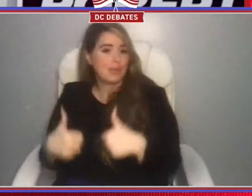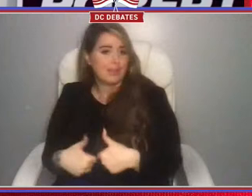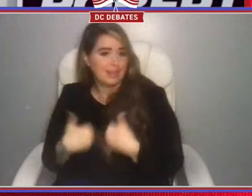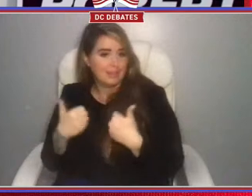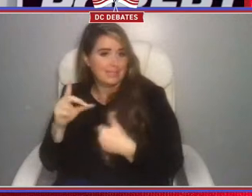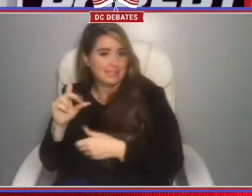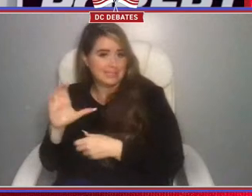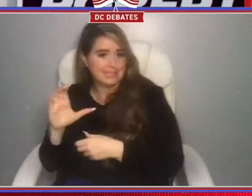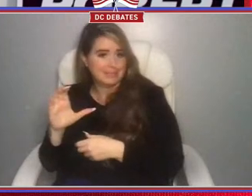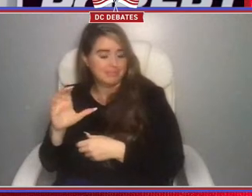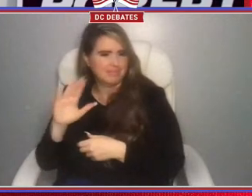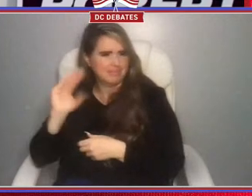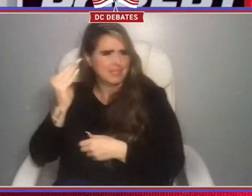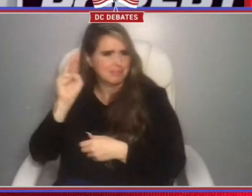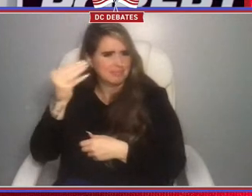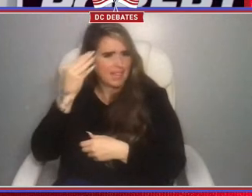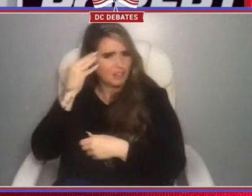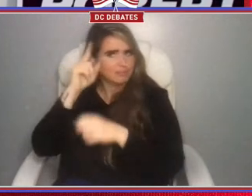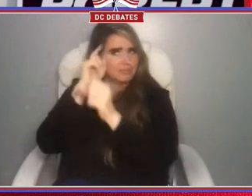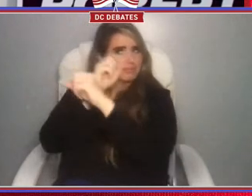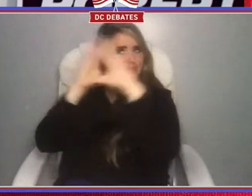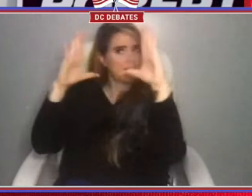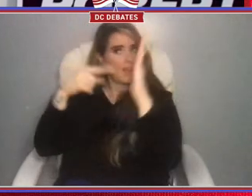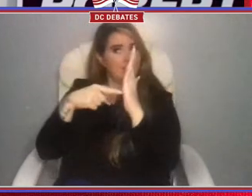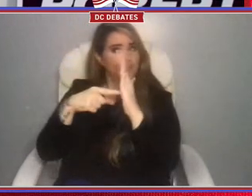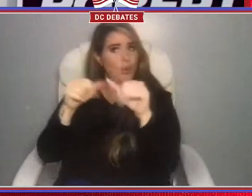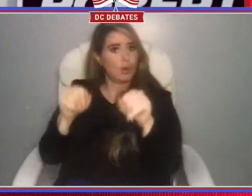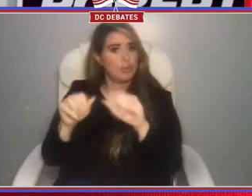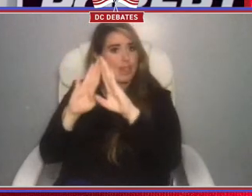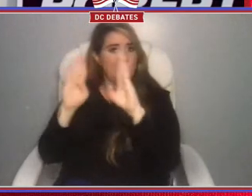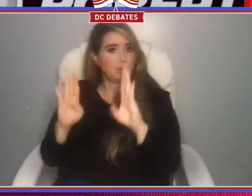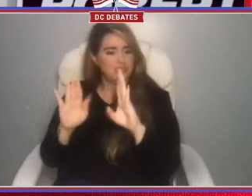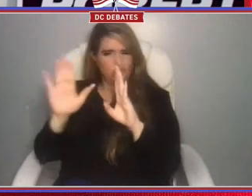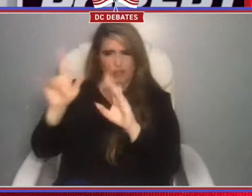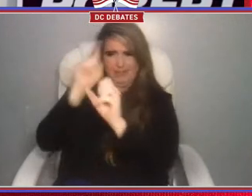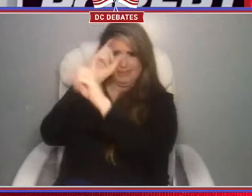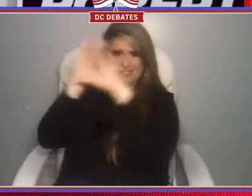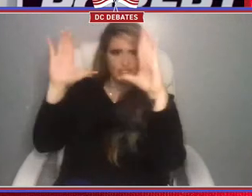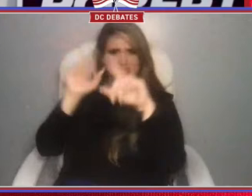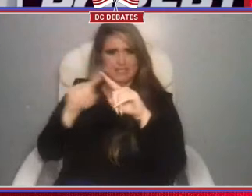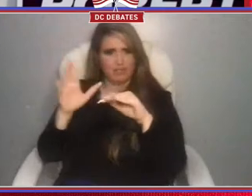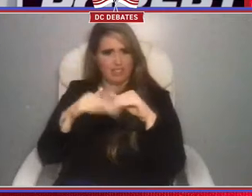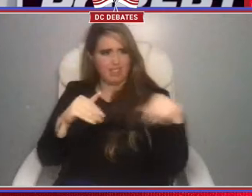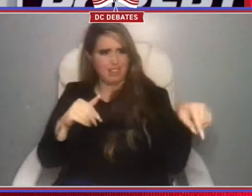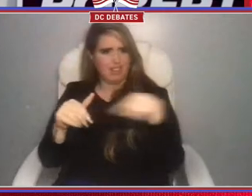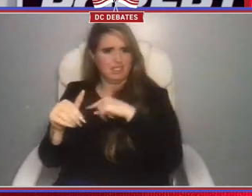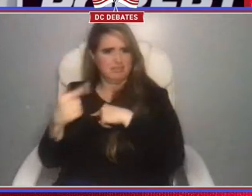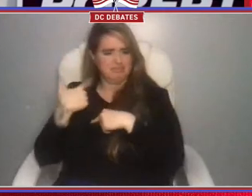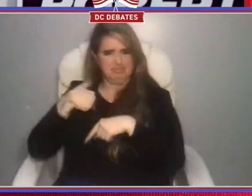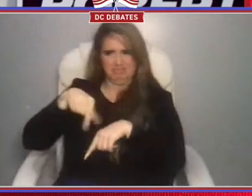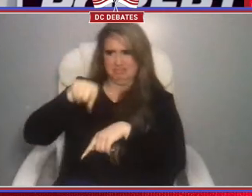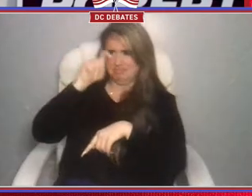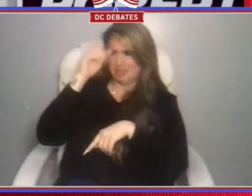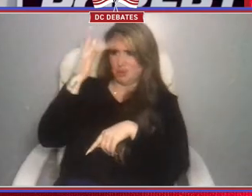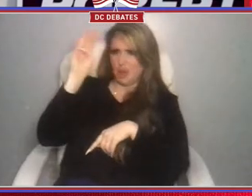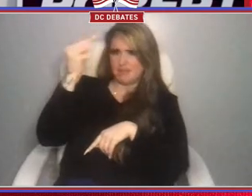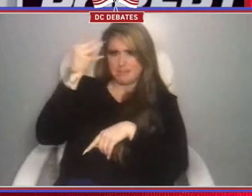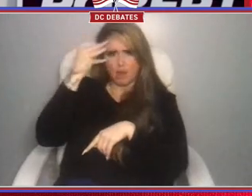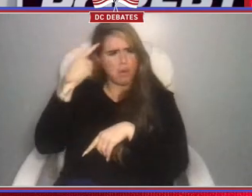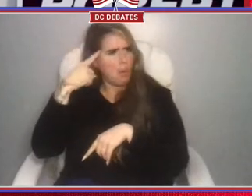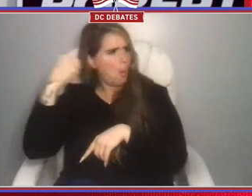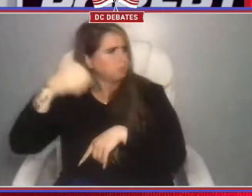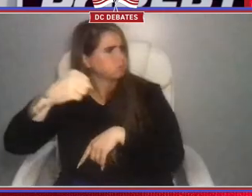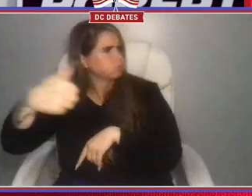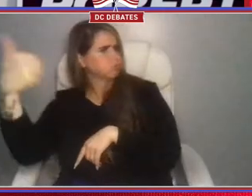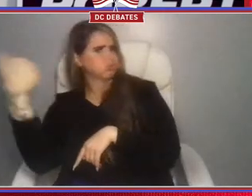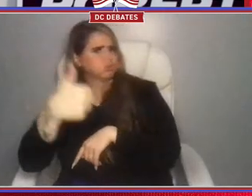different definition of affordable housing than the rest of us. That is the only way I can comprehend why she thinks that we're doing such a good job when nobody